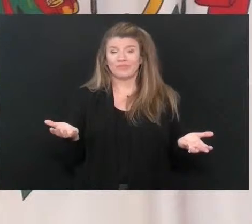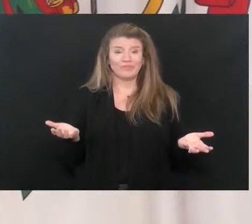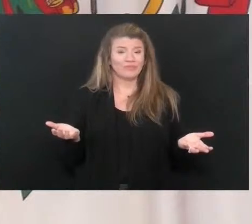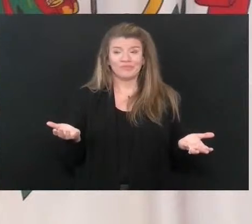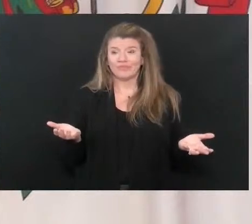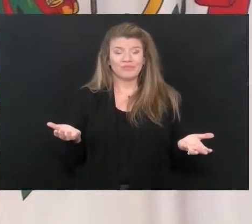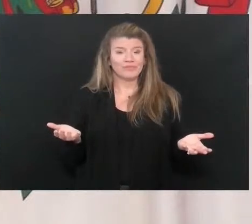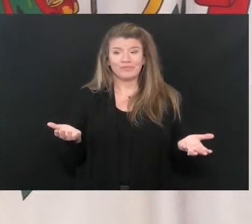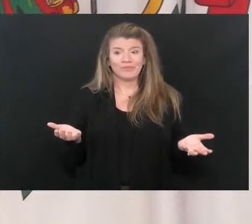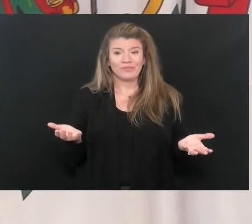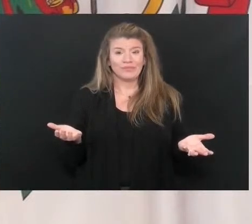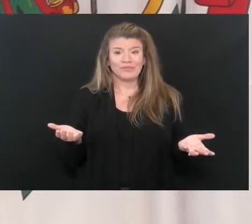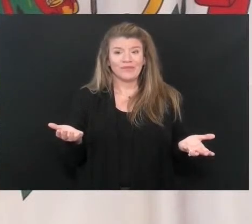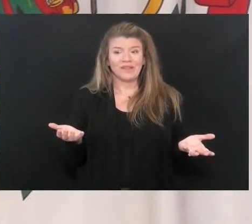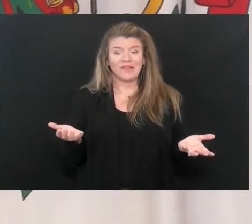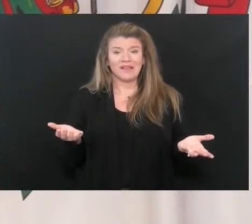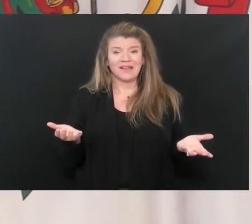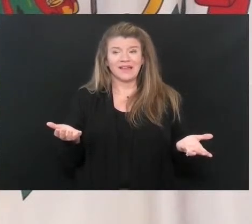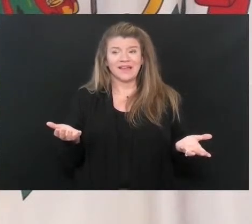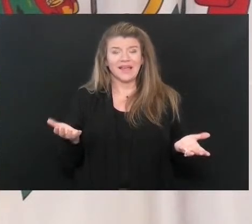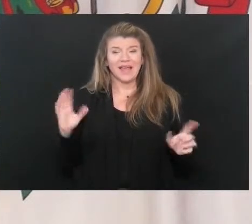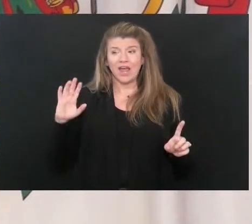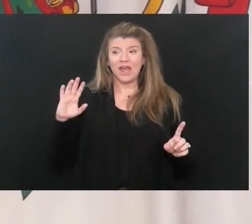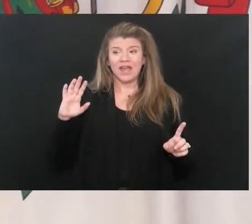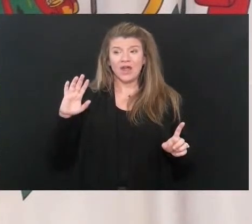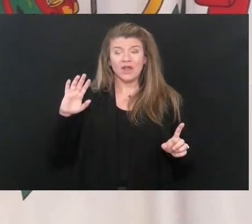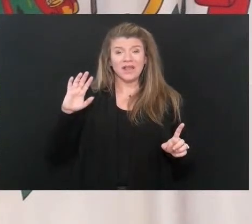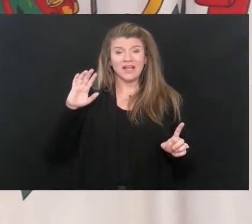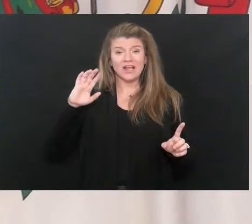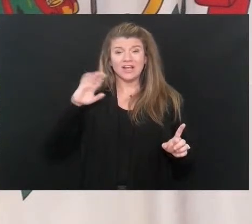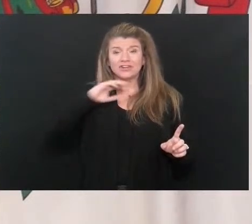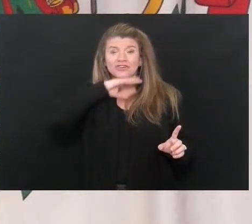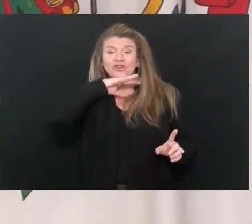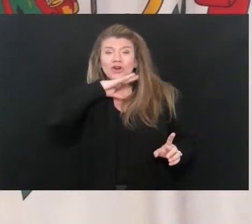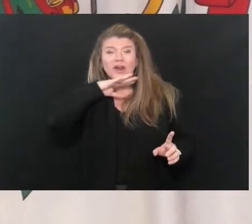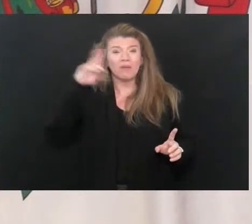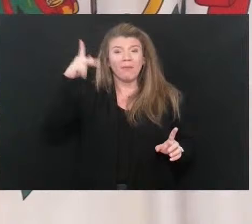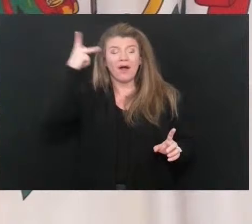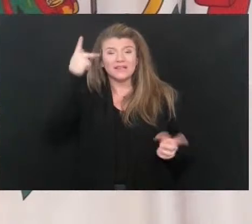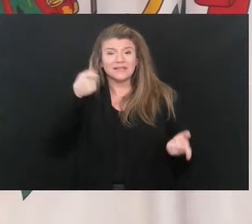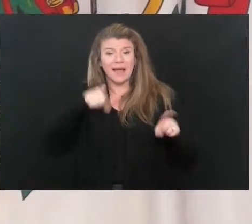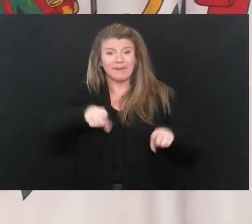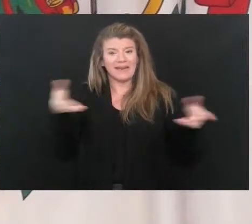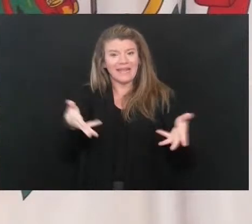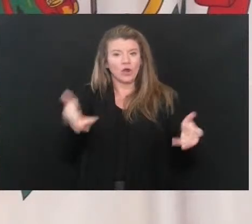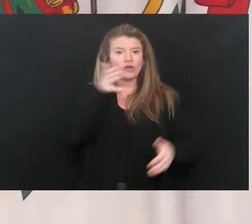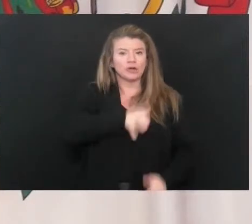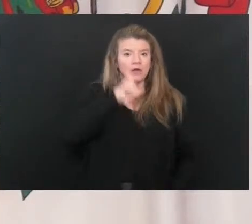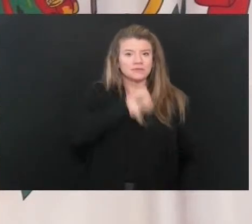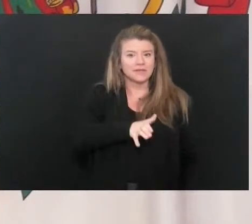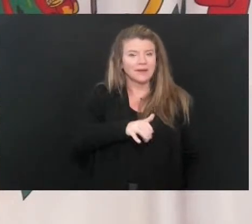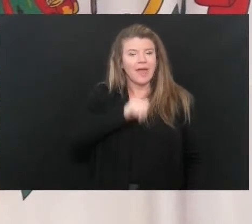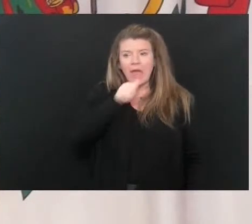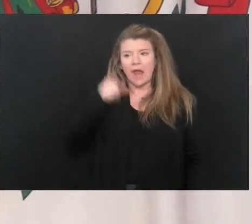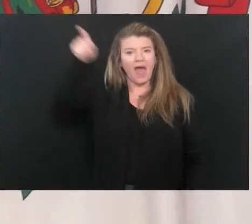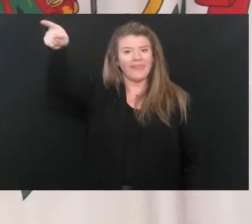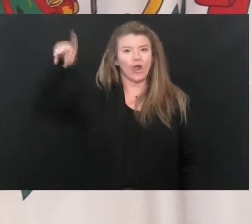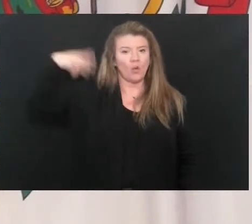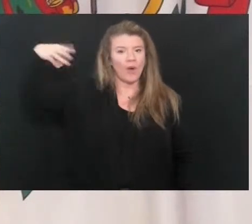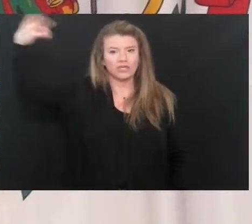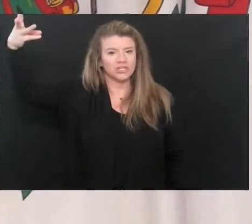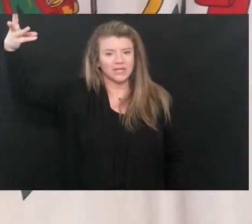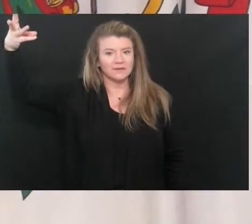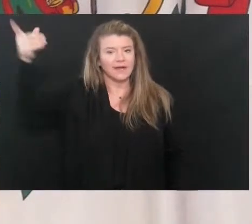the Charleston swamp, not the Washington swamp. This is the Charleston swamp. They get what they want, don't